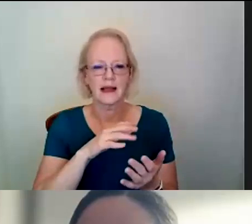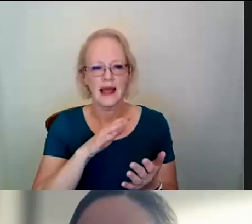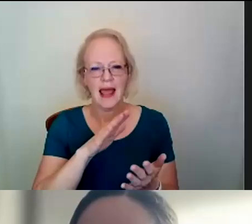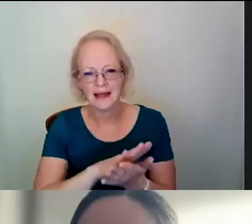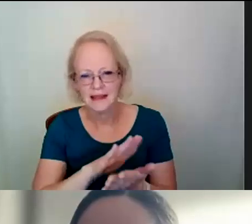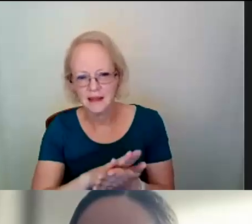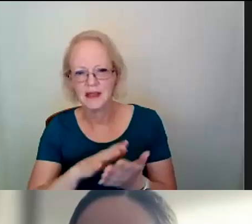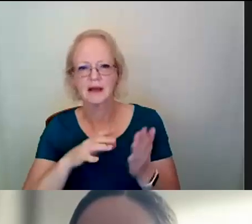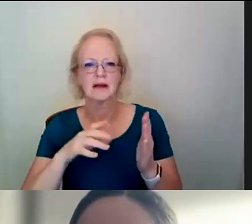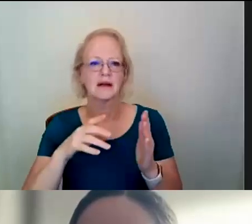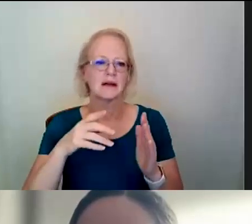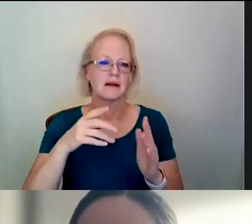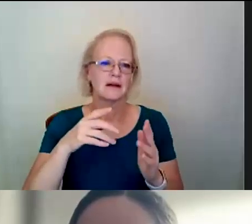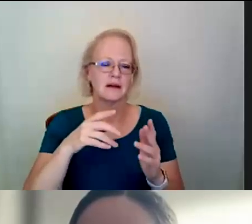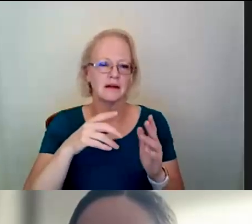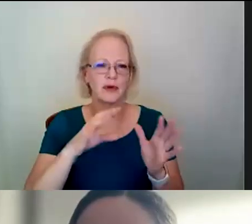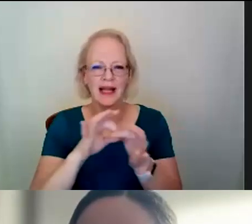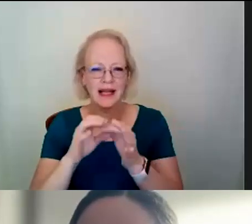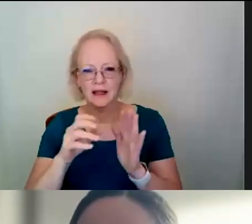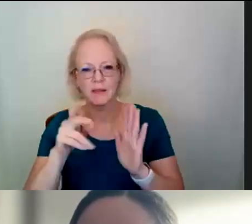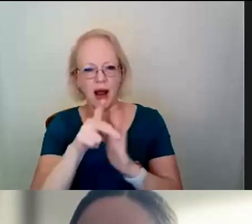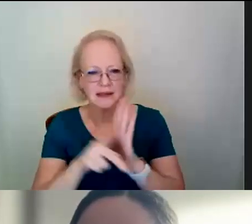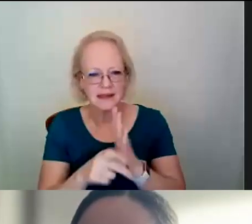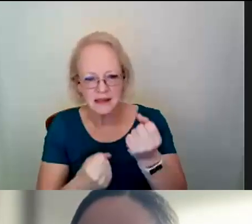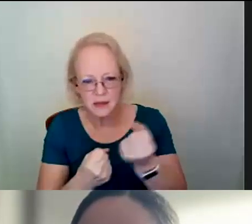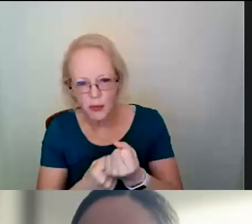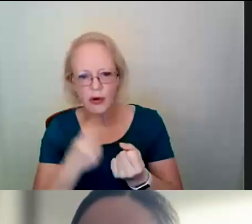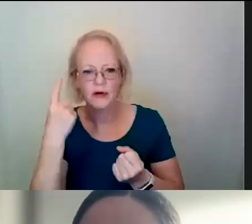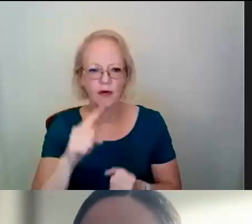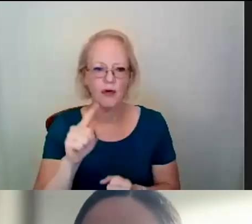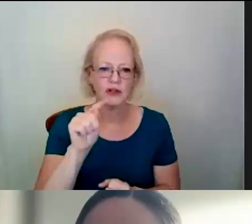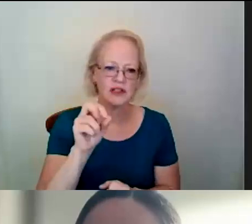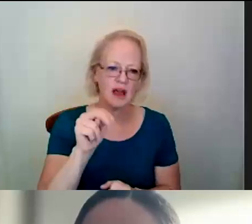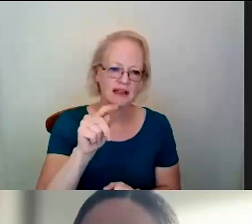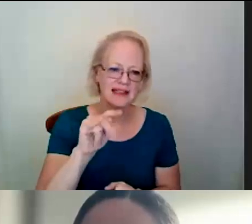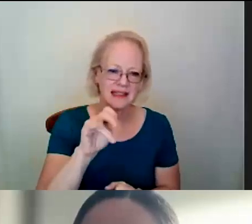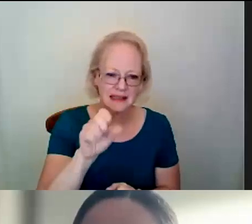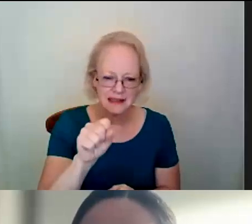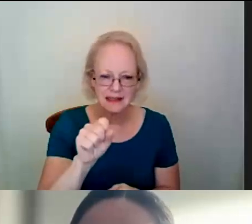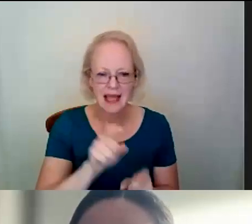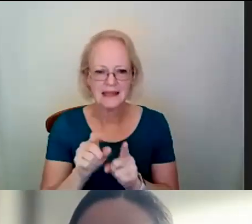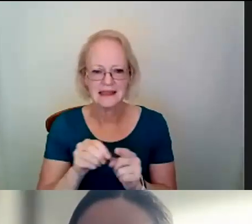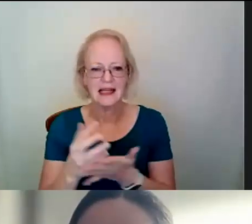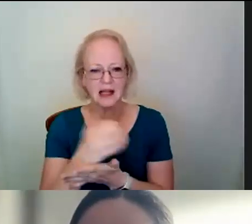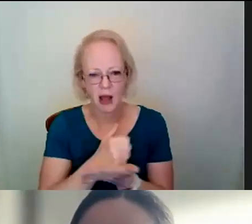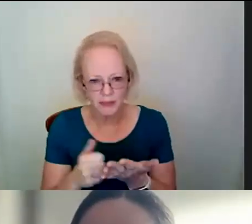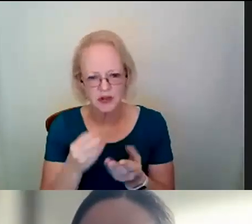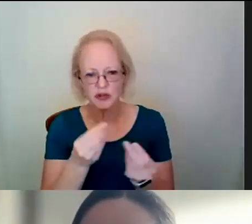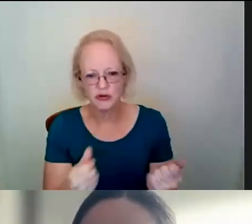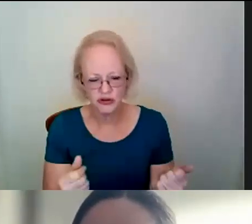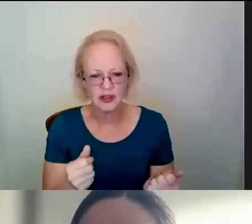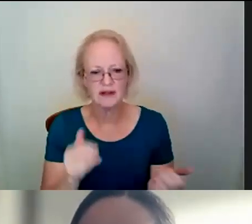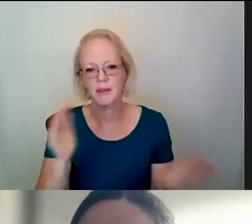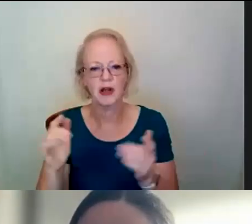support for either Tontines lifetime income solutions versus the regulatory environment